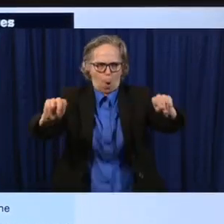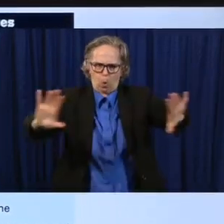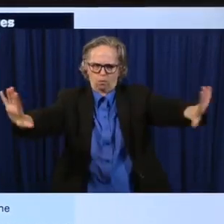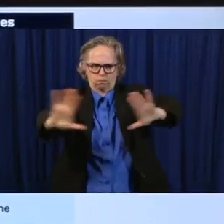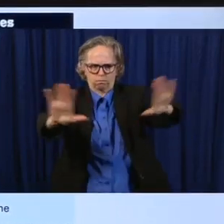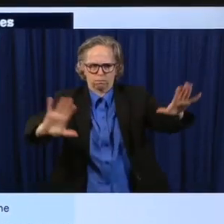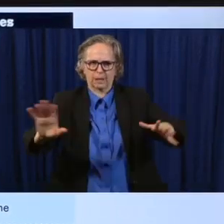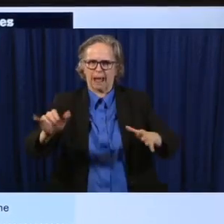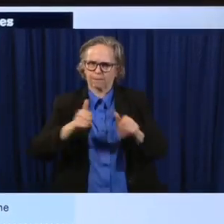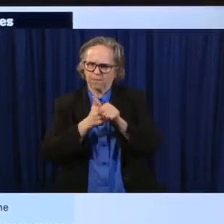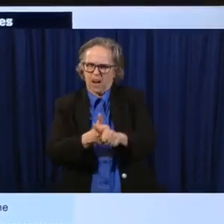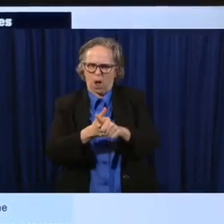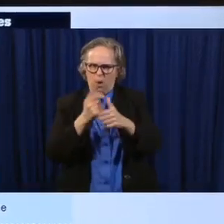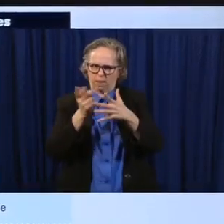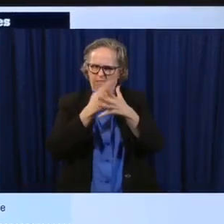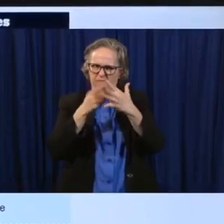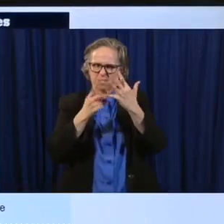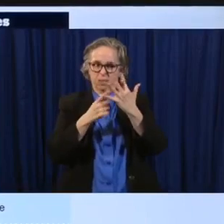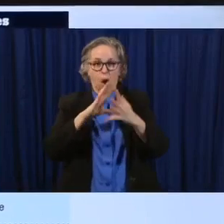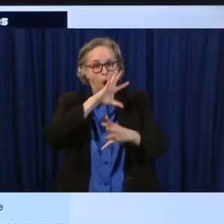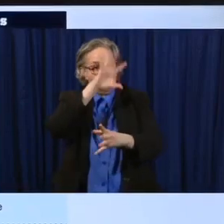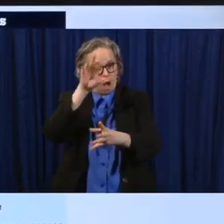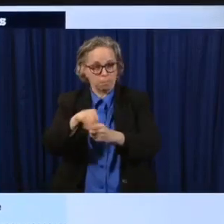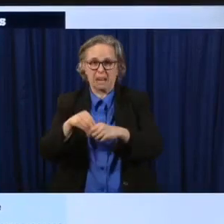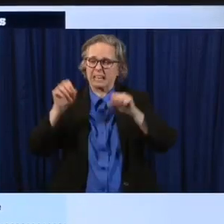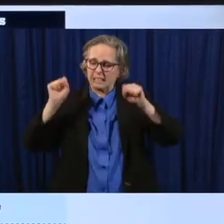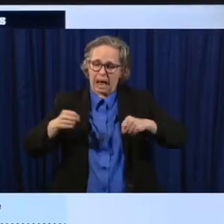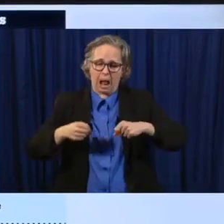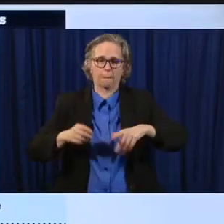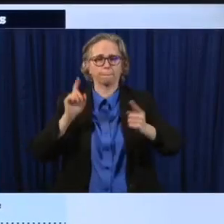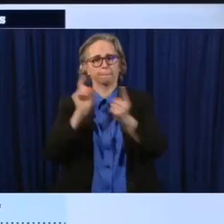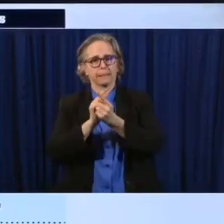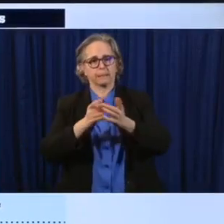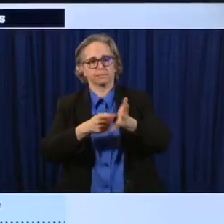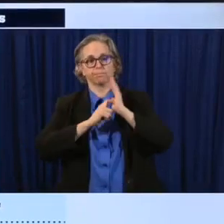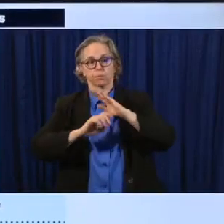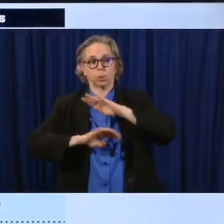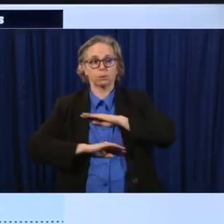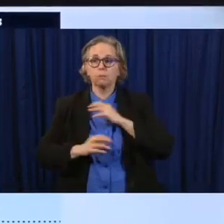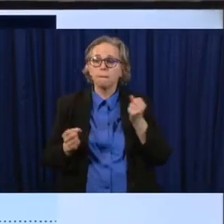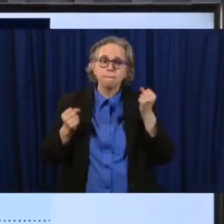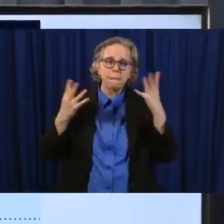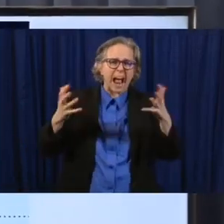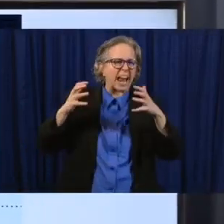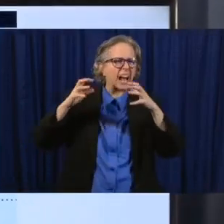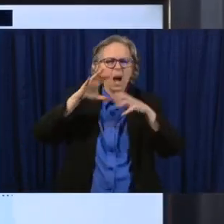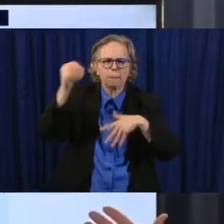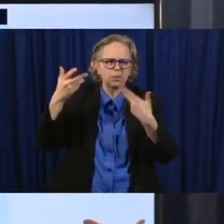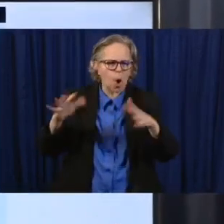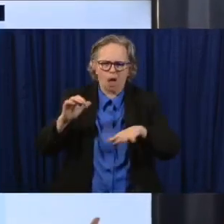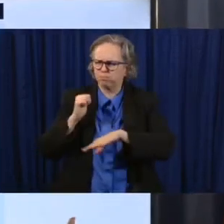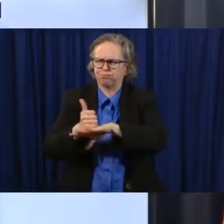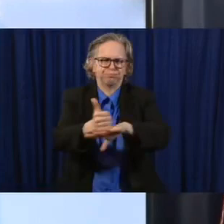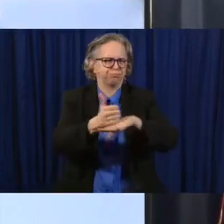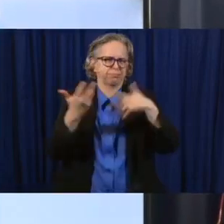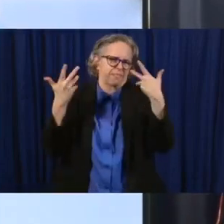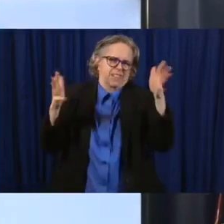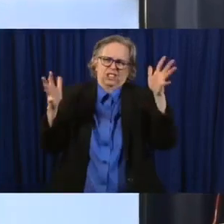these requirements. Many companies that are out there today are actually doing. And again, you'll be able to look at